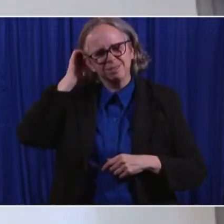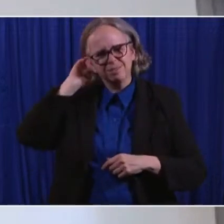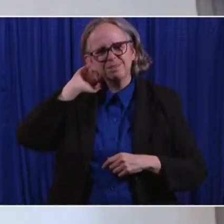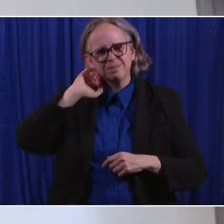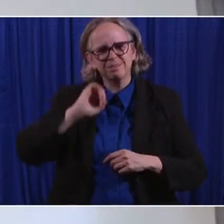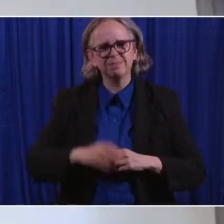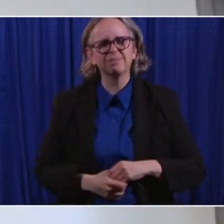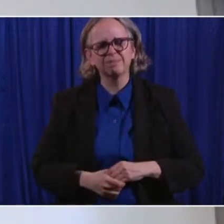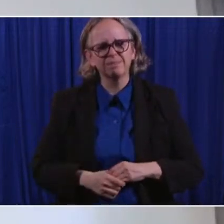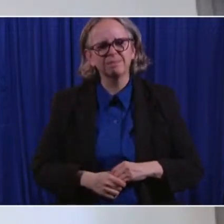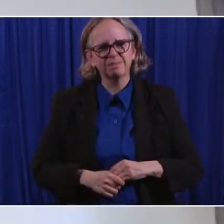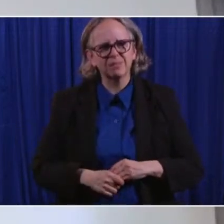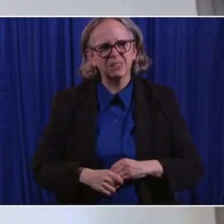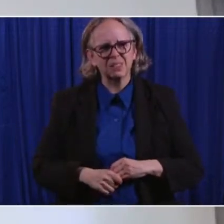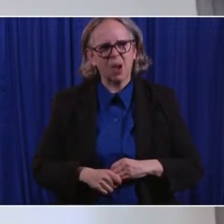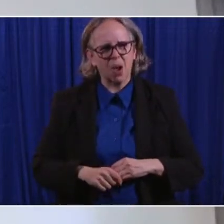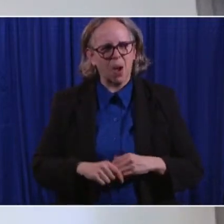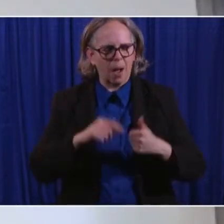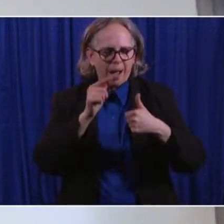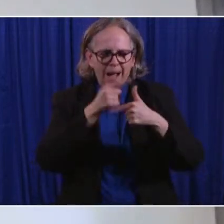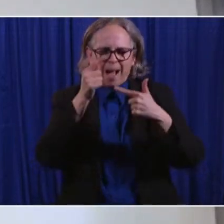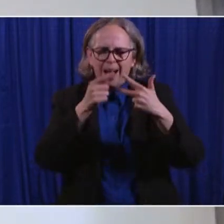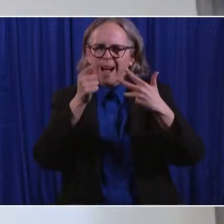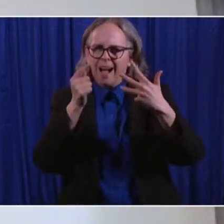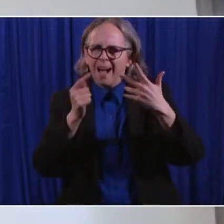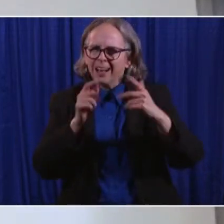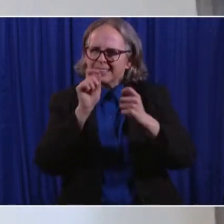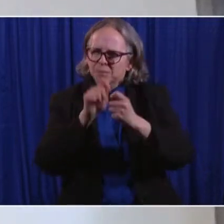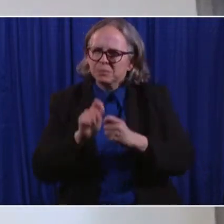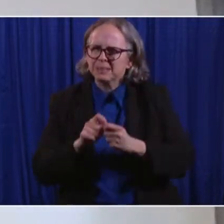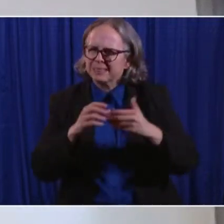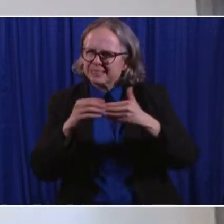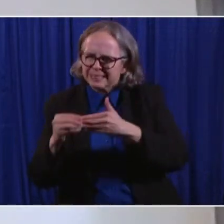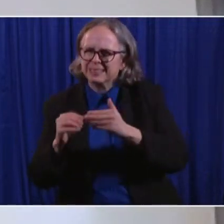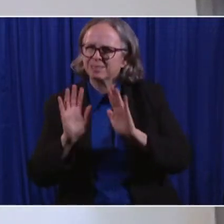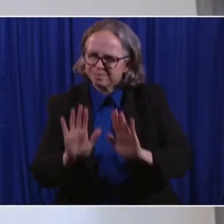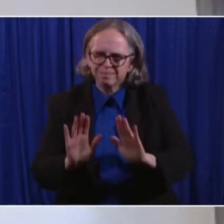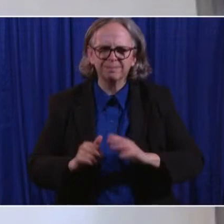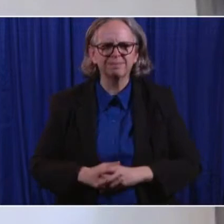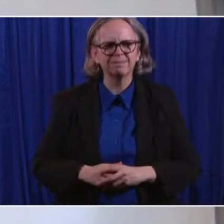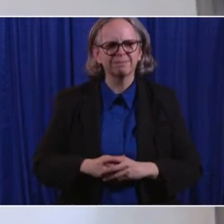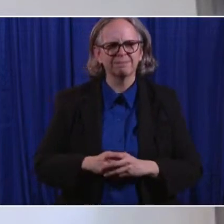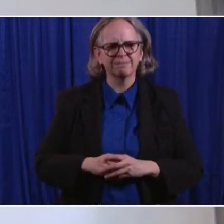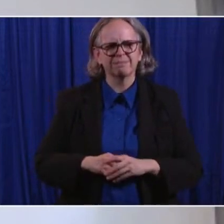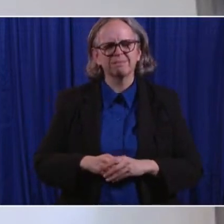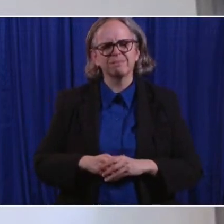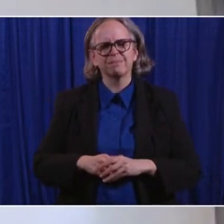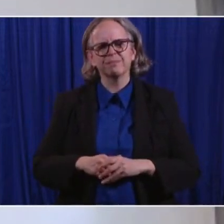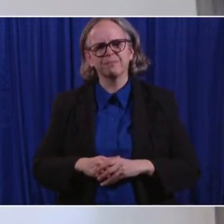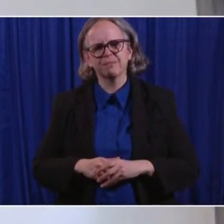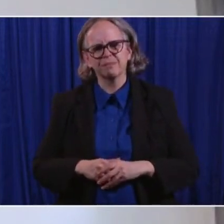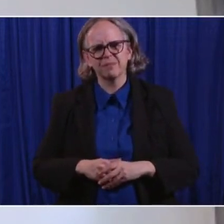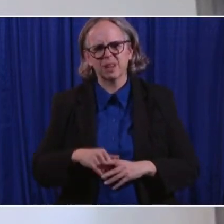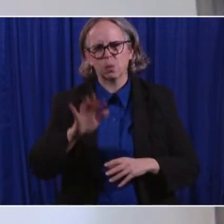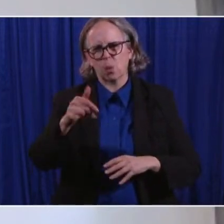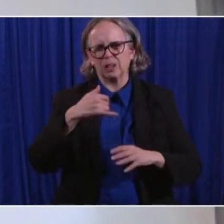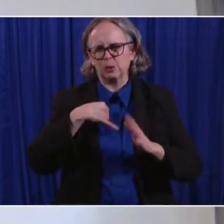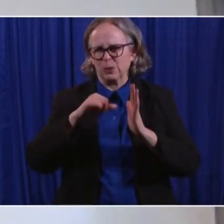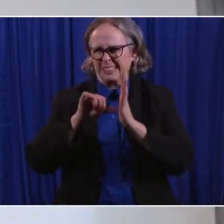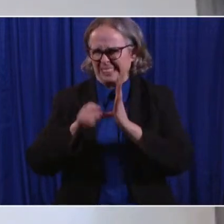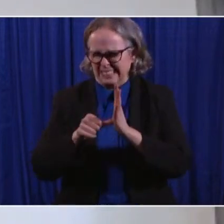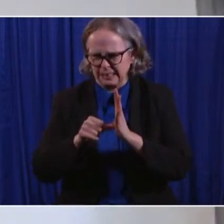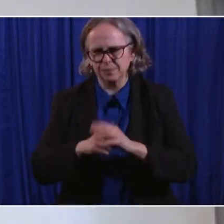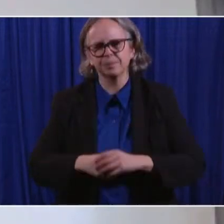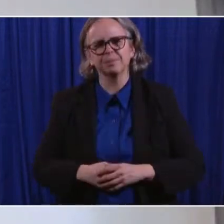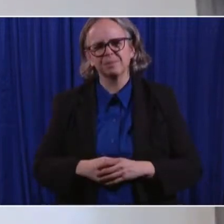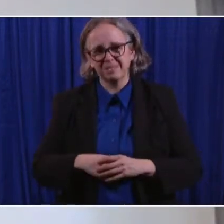I do want to take a moment, sir, if I could also to stress again that the facilities and the